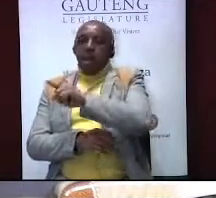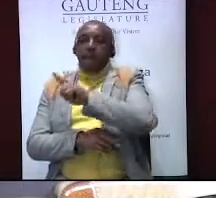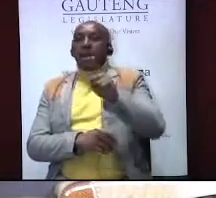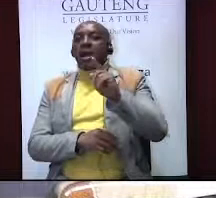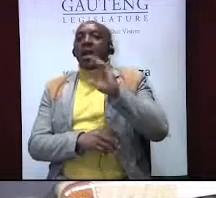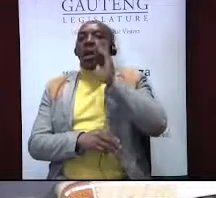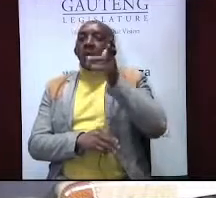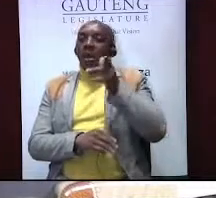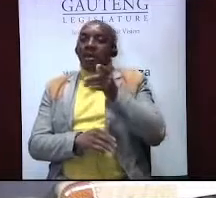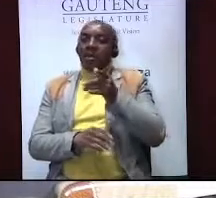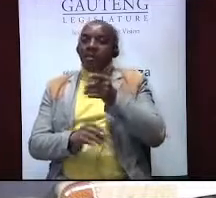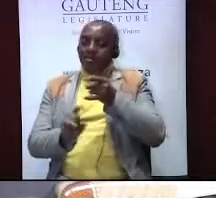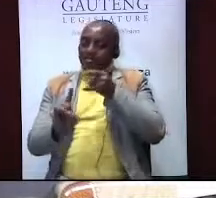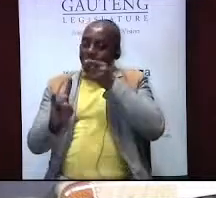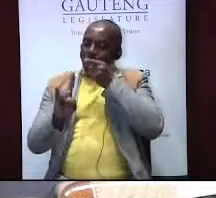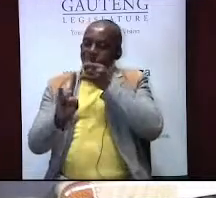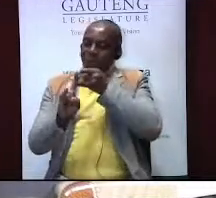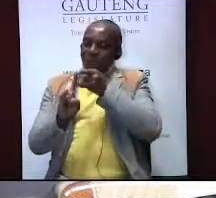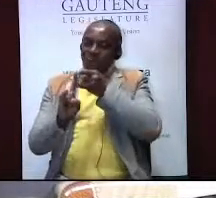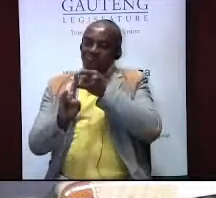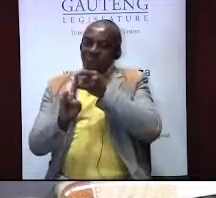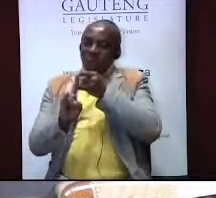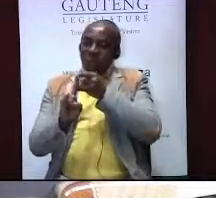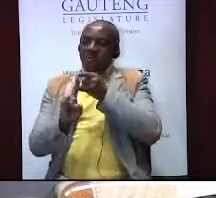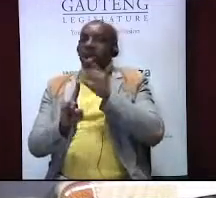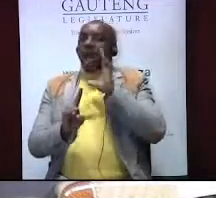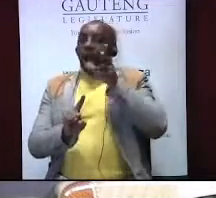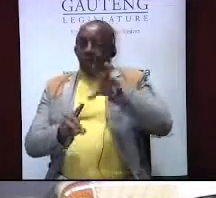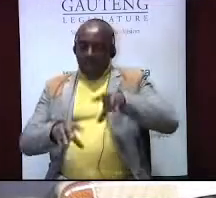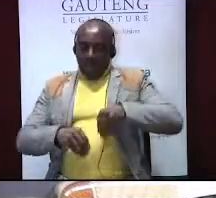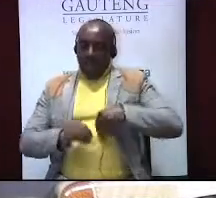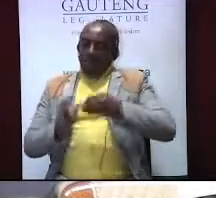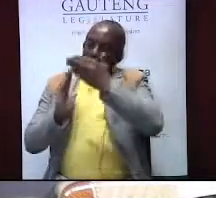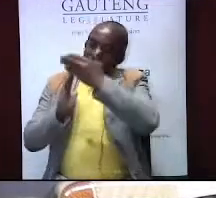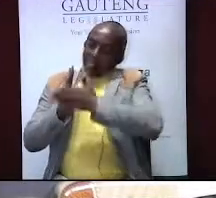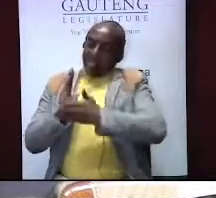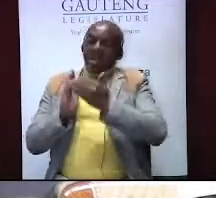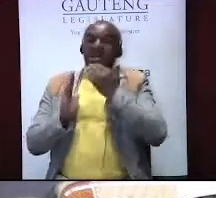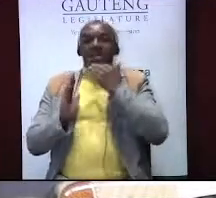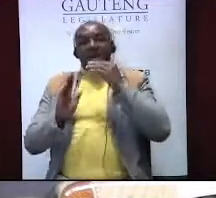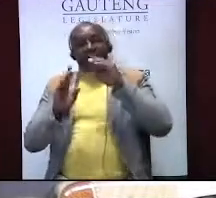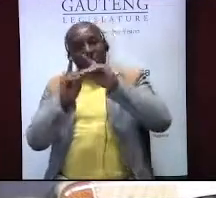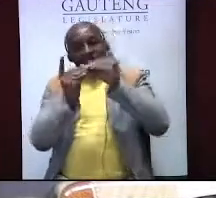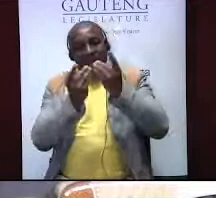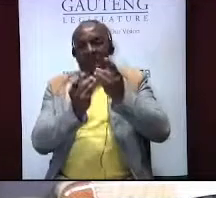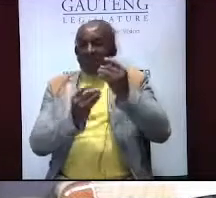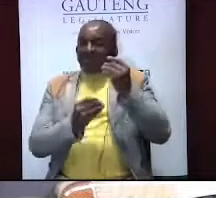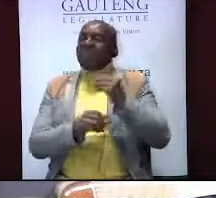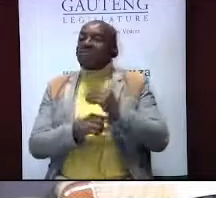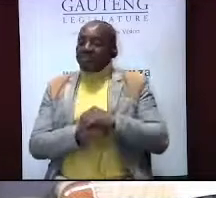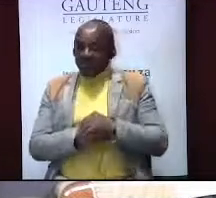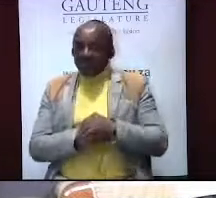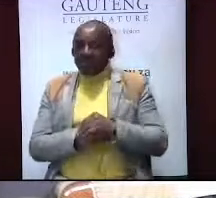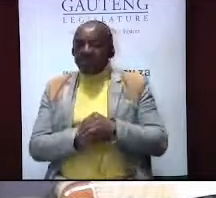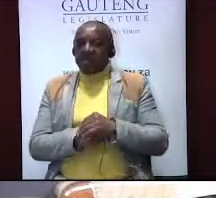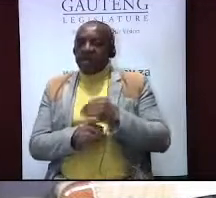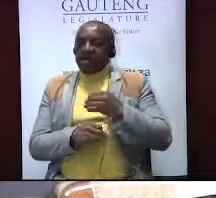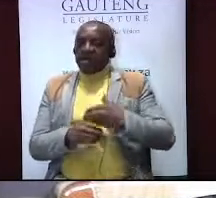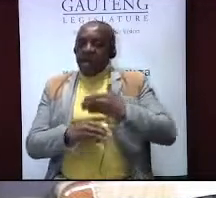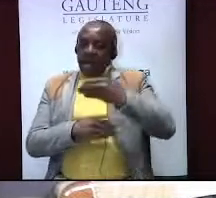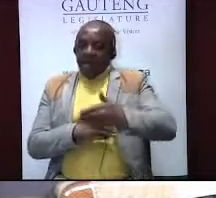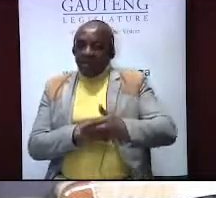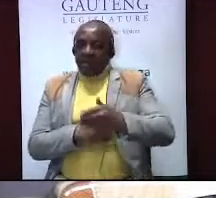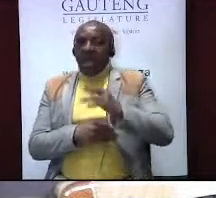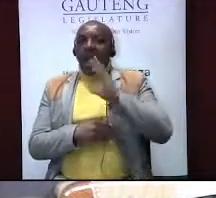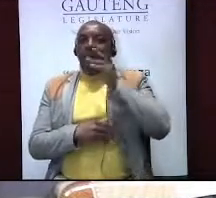allow her to make her input from the side of the department. And after the input, I will then take hands